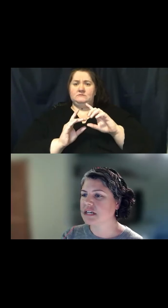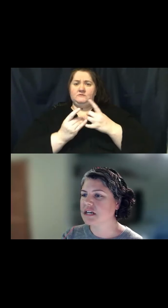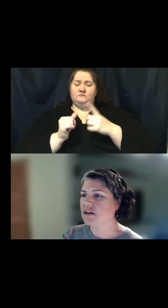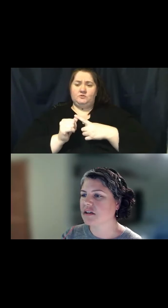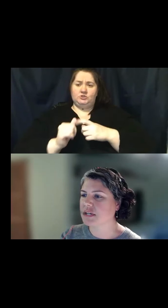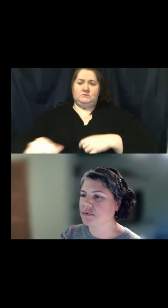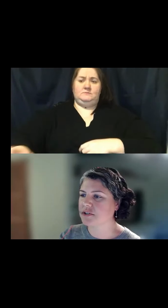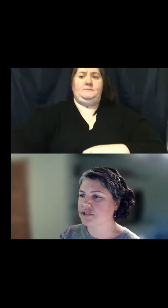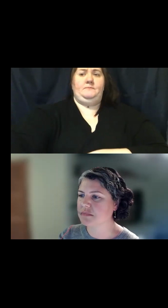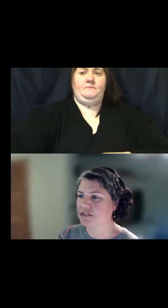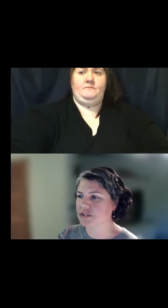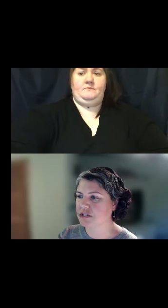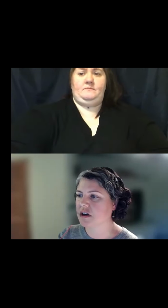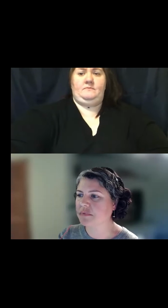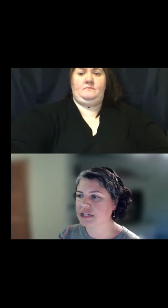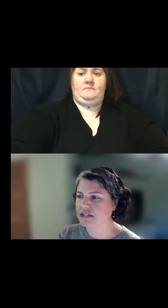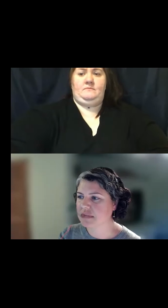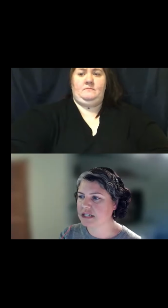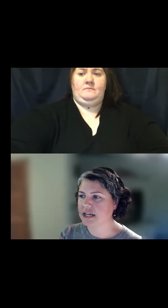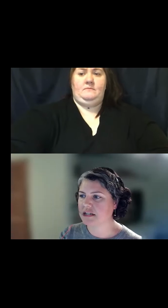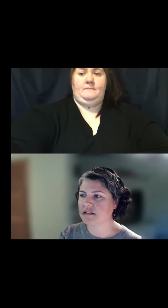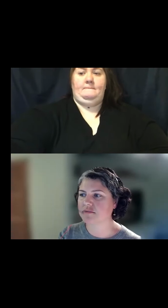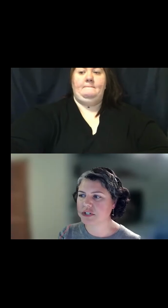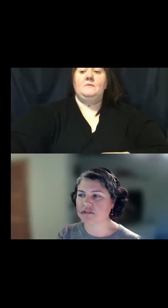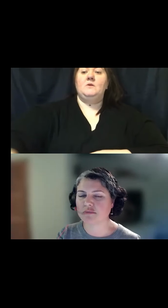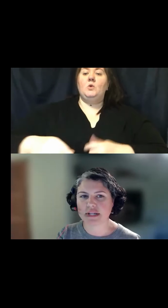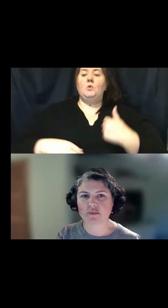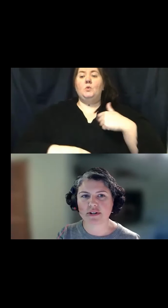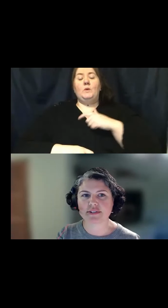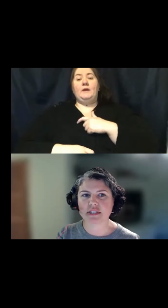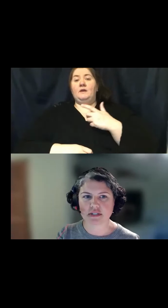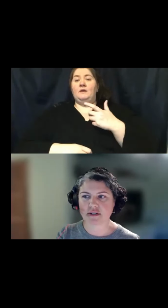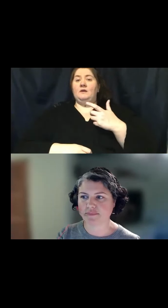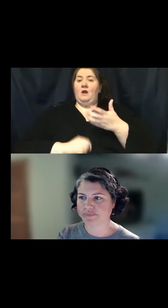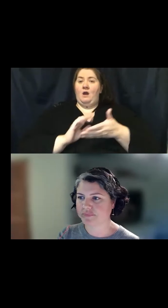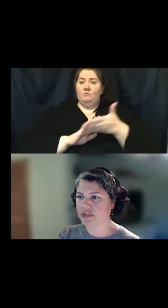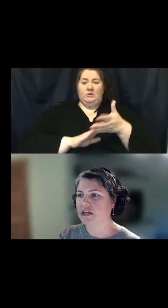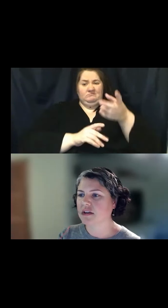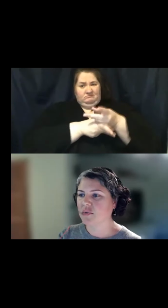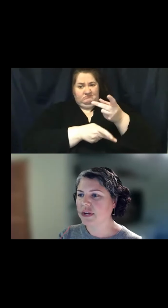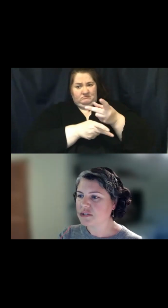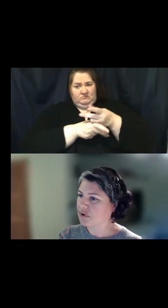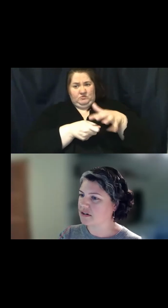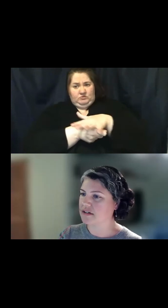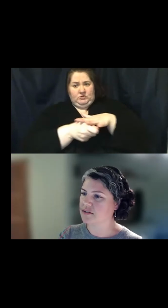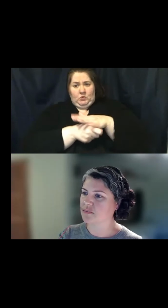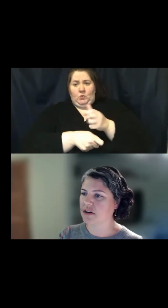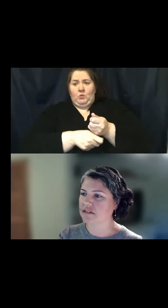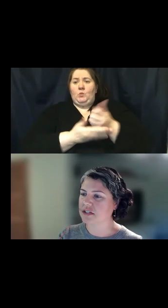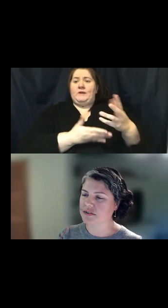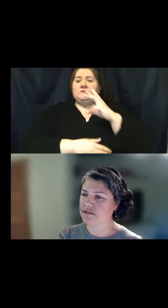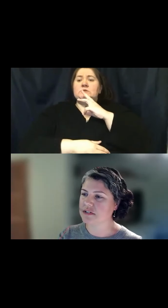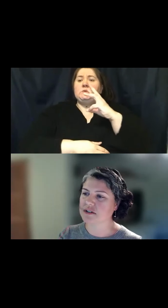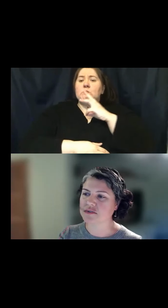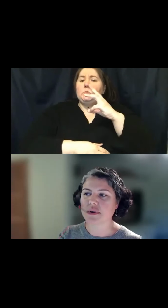So the King County Wastewater Treatment Division operates and maintains the regional wastewater system. Wastewater is the water